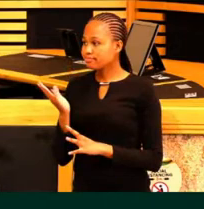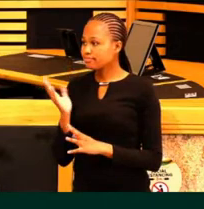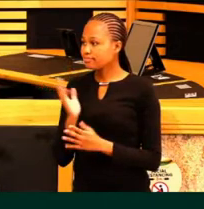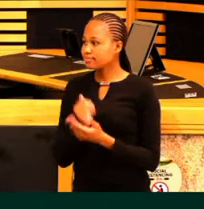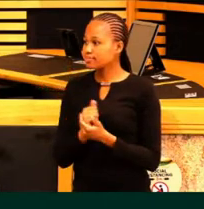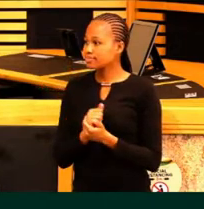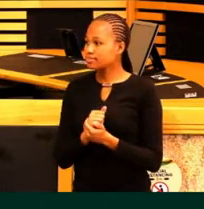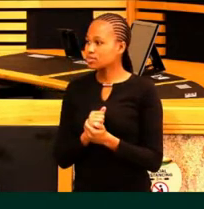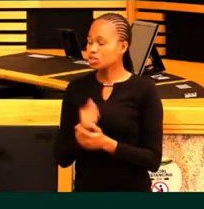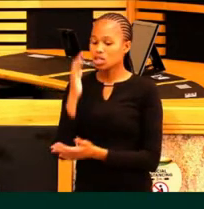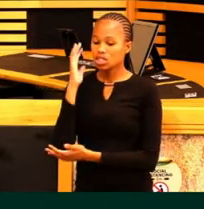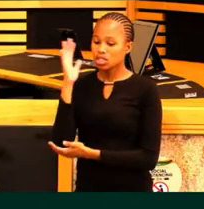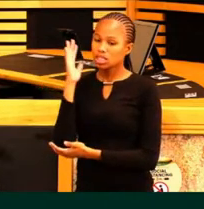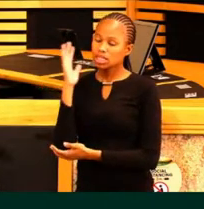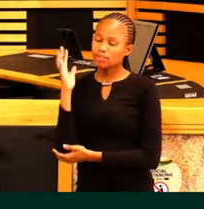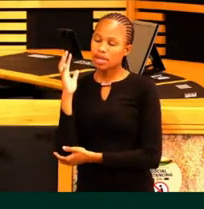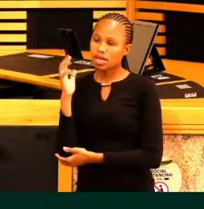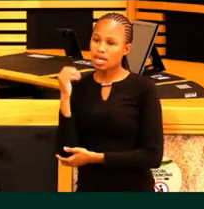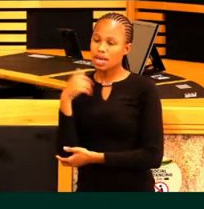um